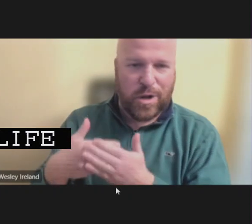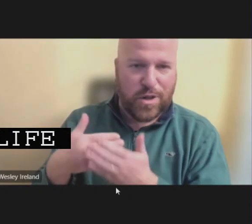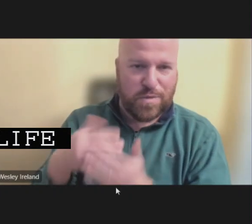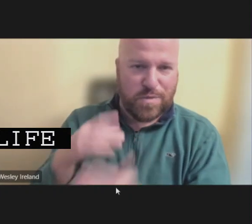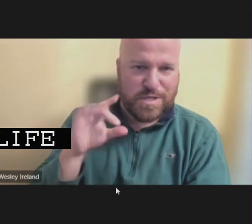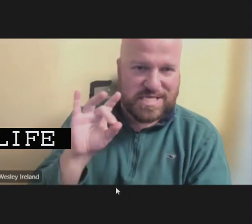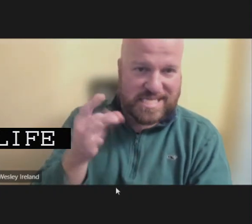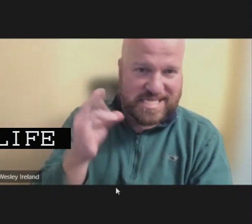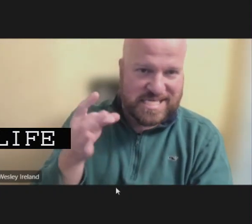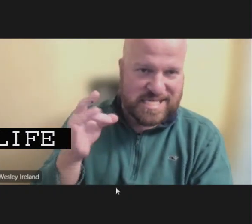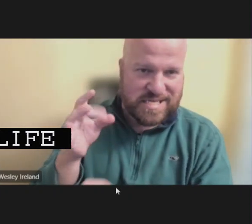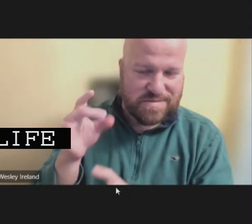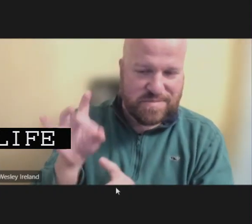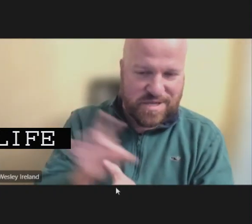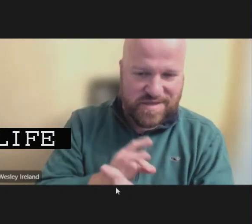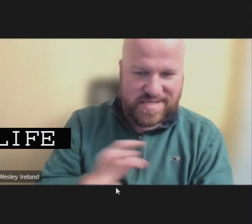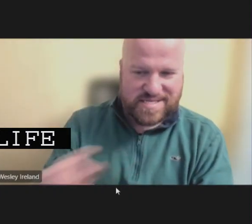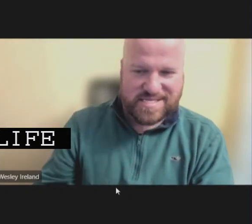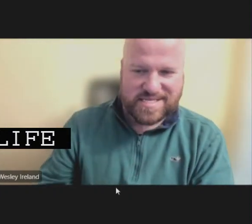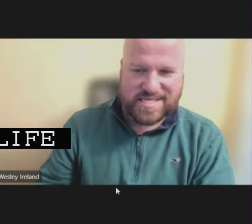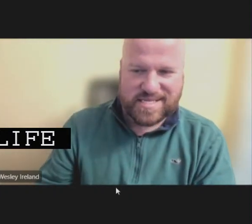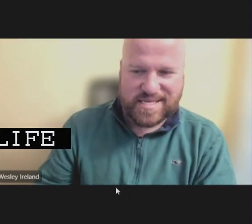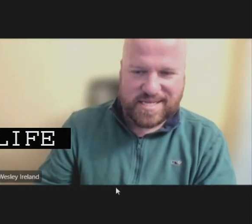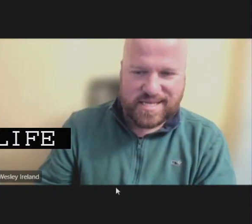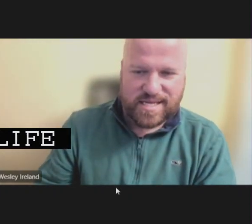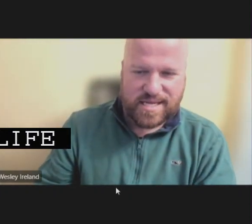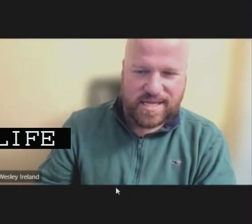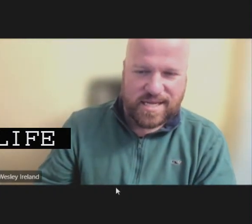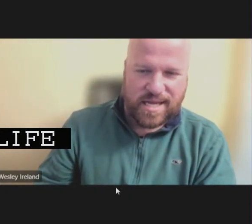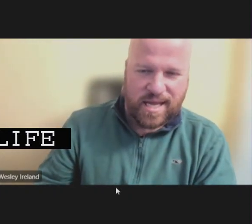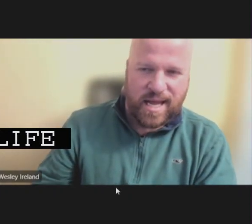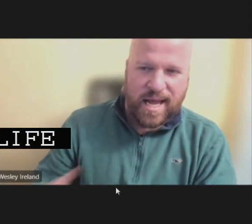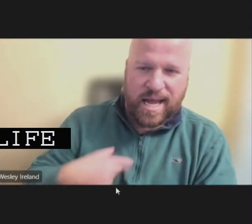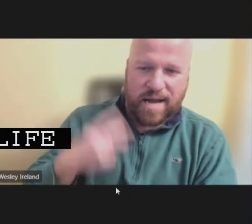4.5 and almost 18 months old.